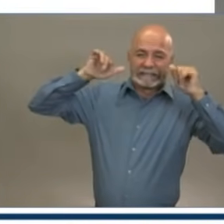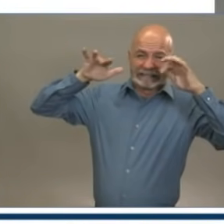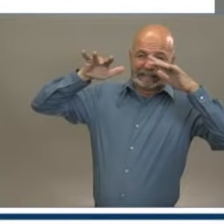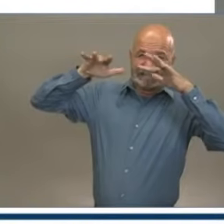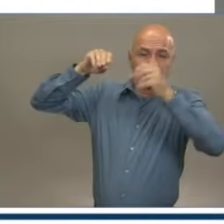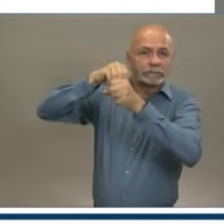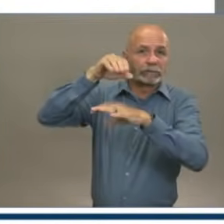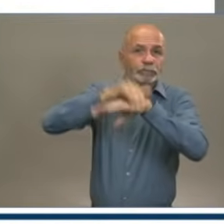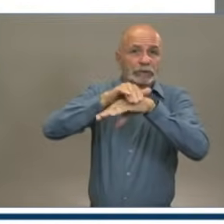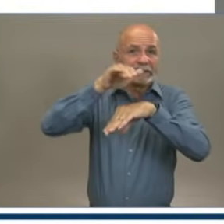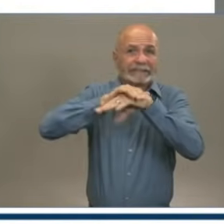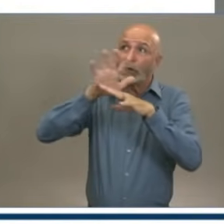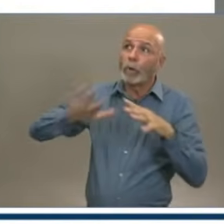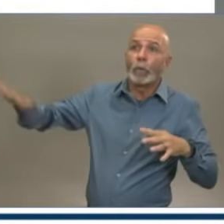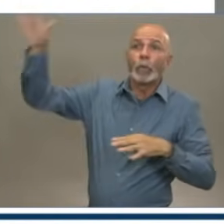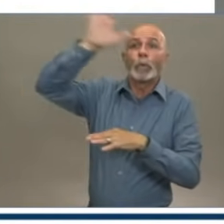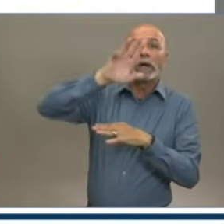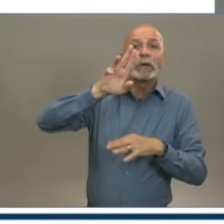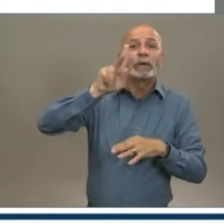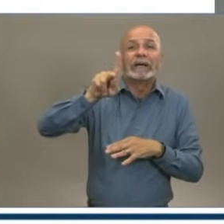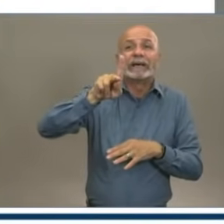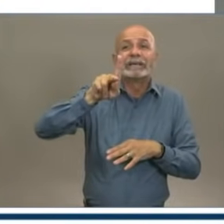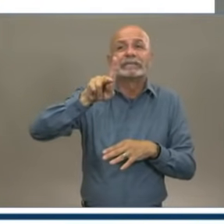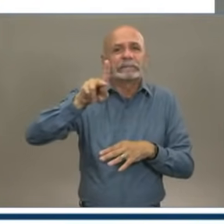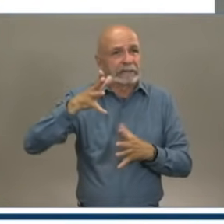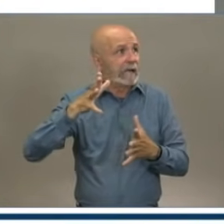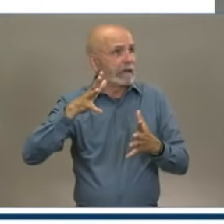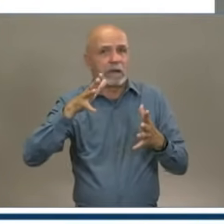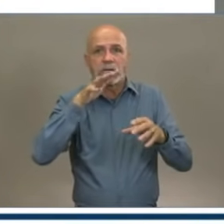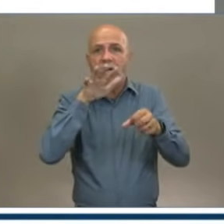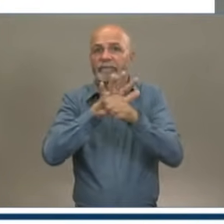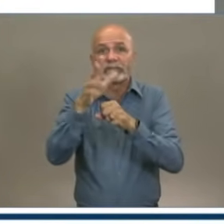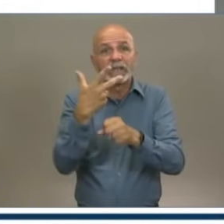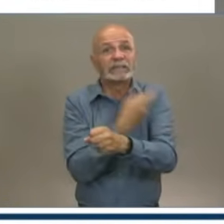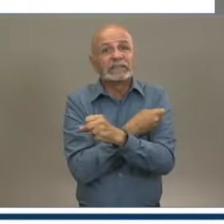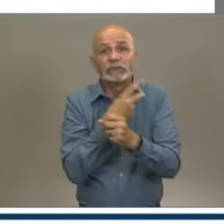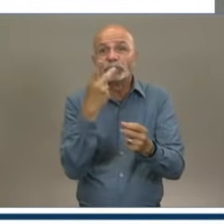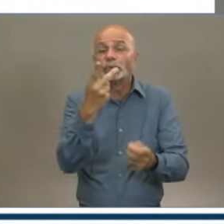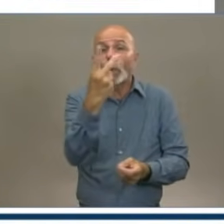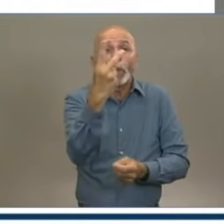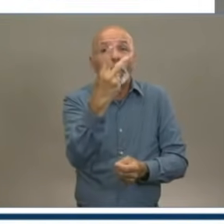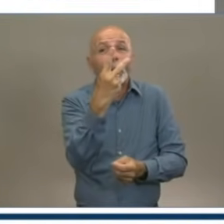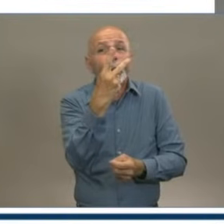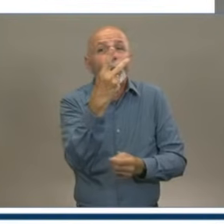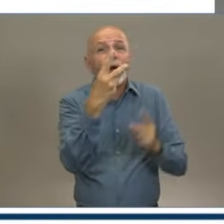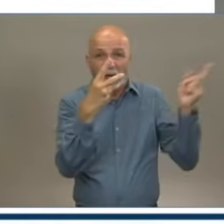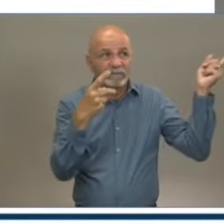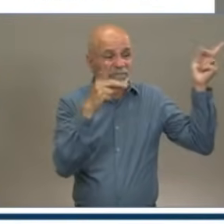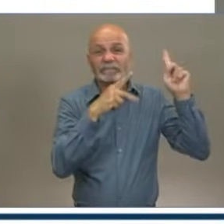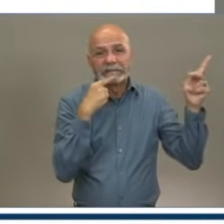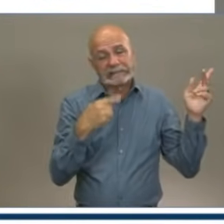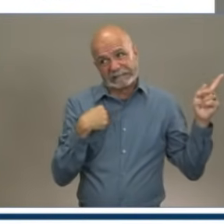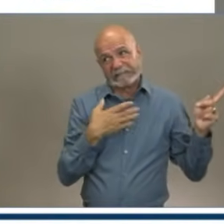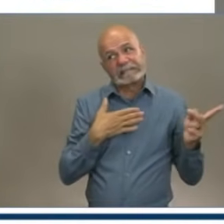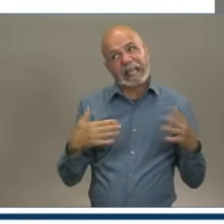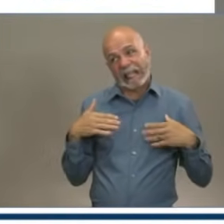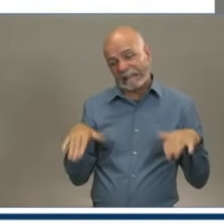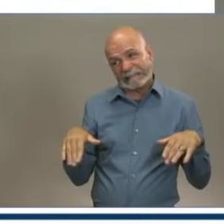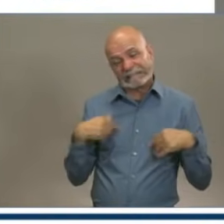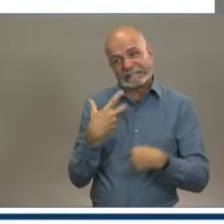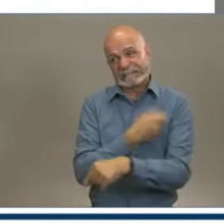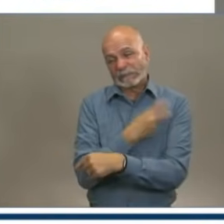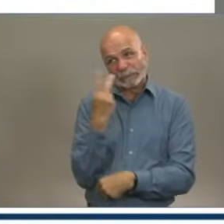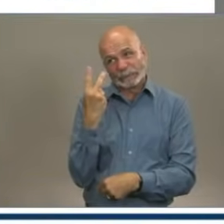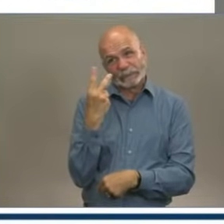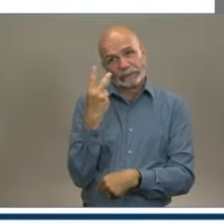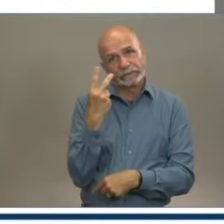not have high enough two-dose coverage in their population by their own acknowledgement. And the US also provides us a